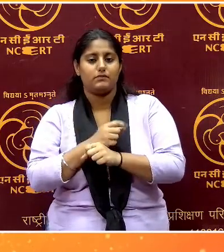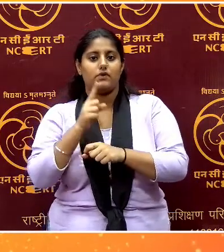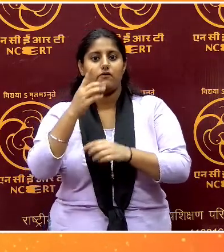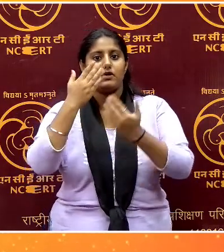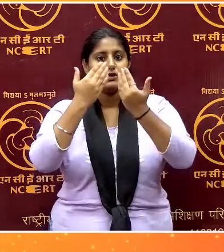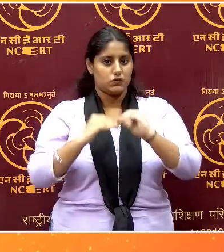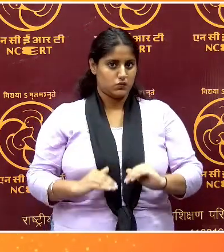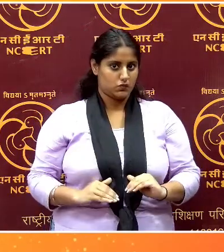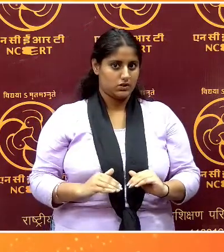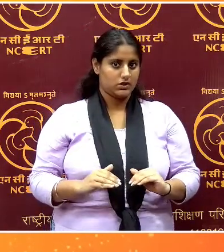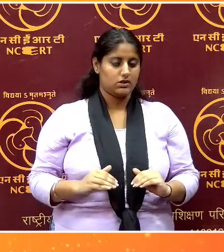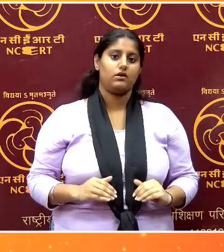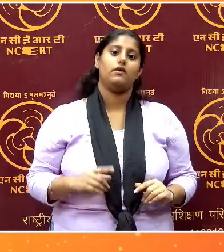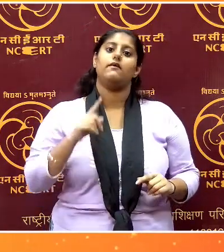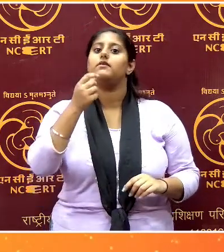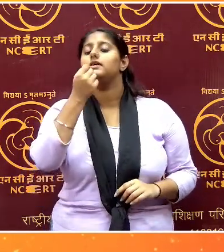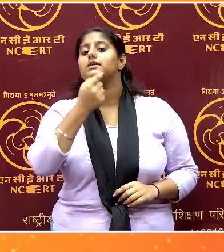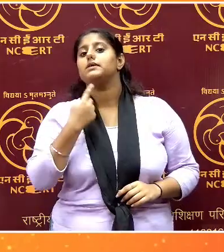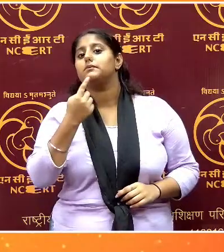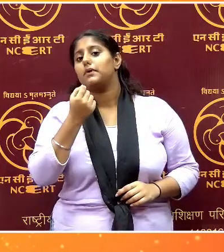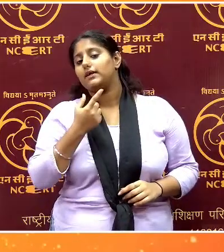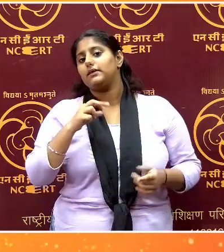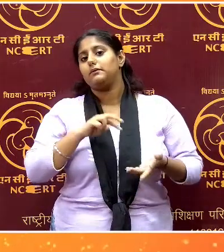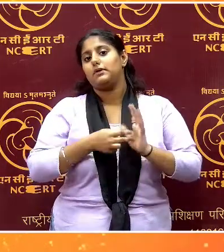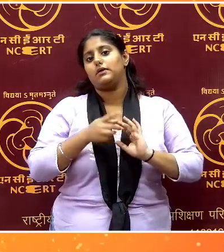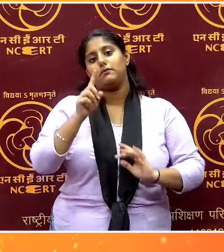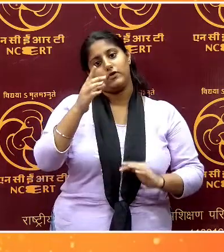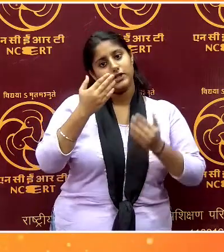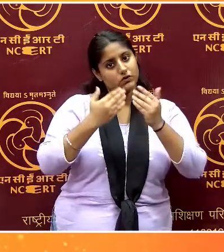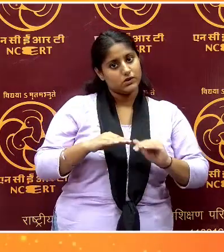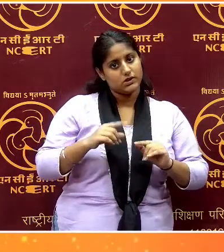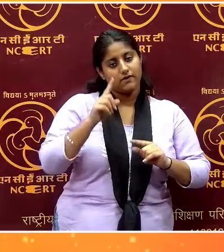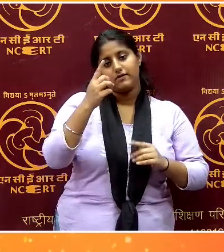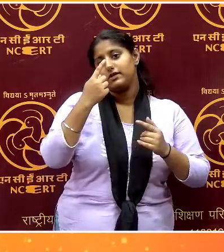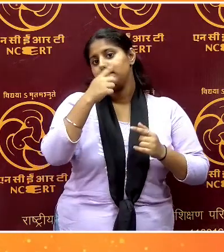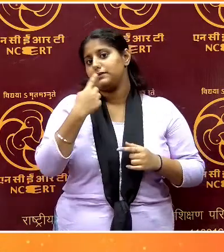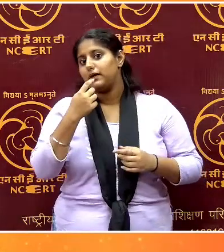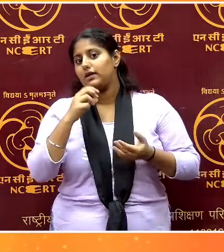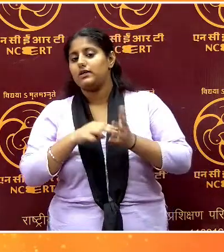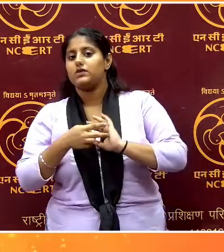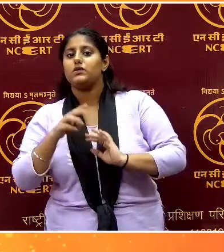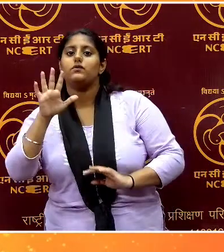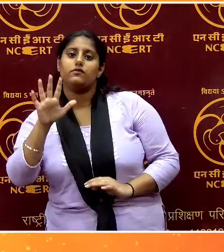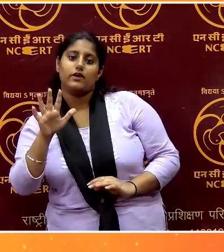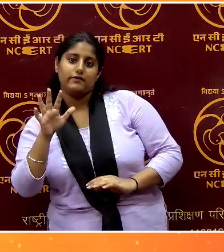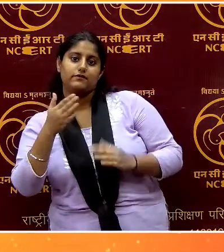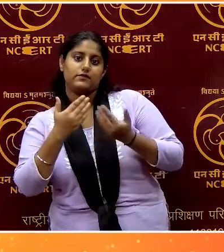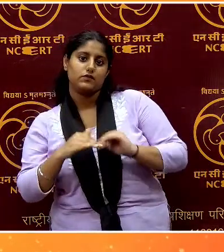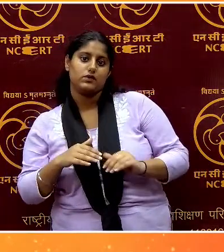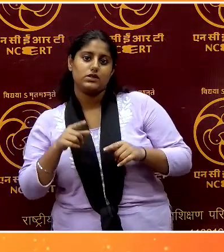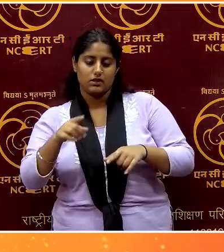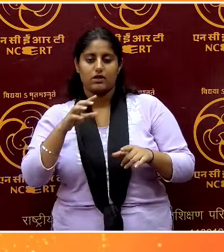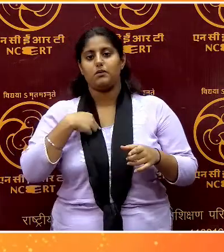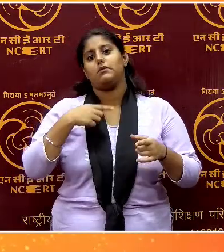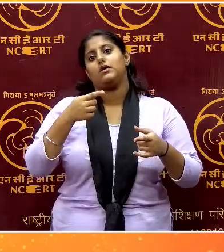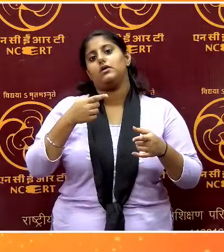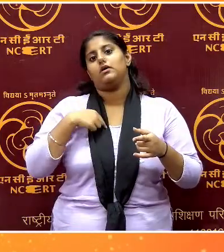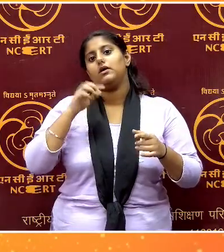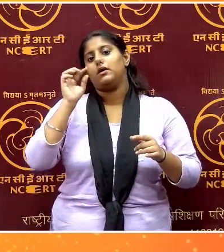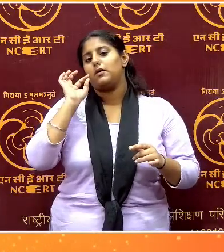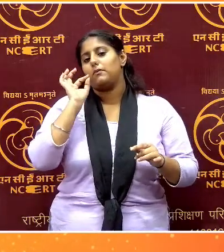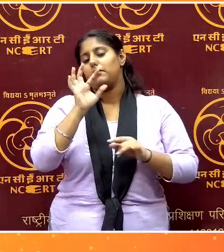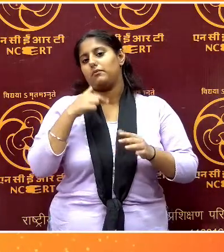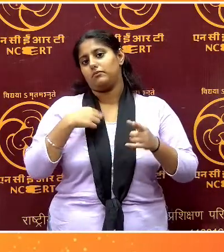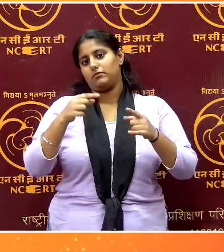student, one smiley is equal to one student, or one smiley is equal to 5 students. This is the key which I am using for the